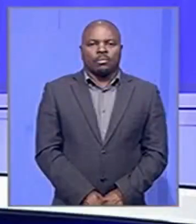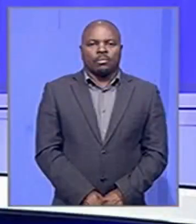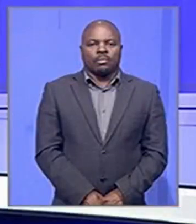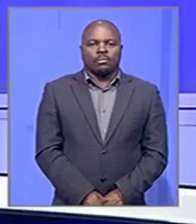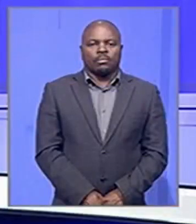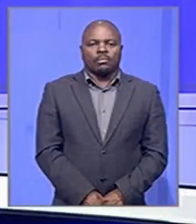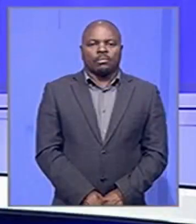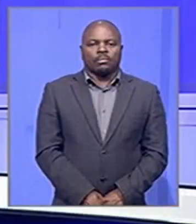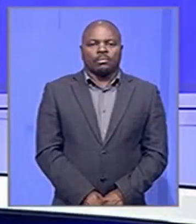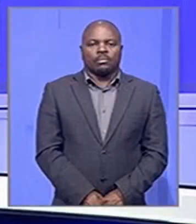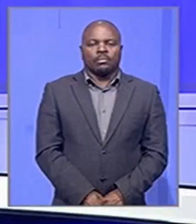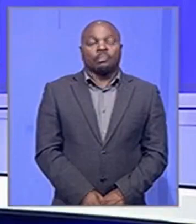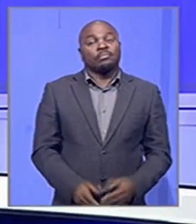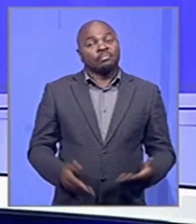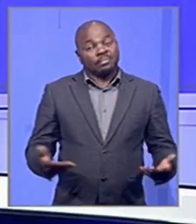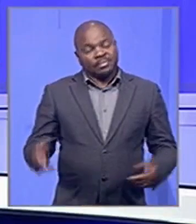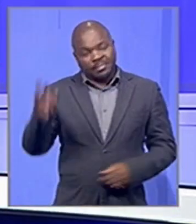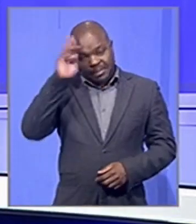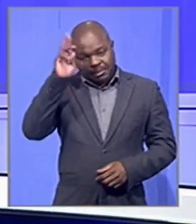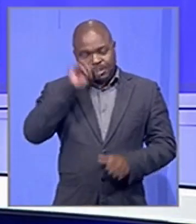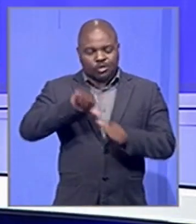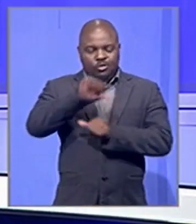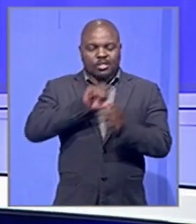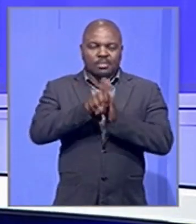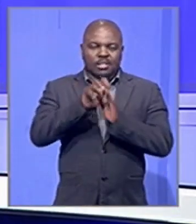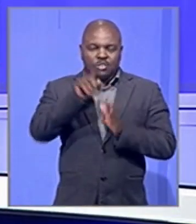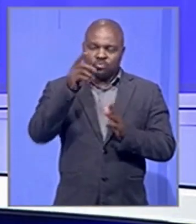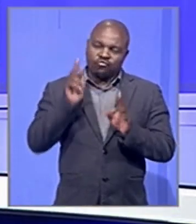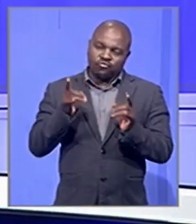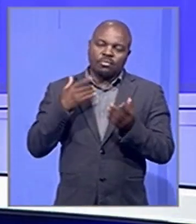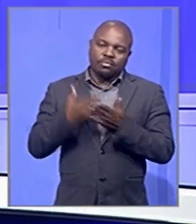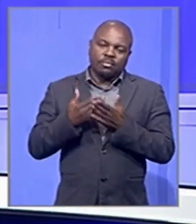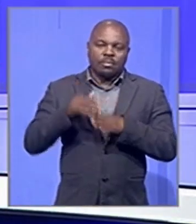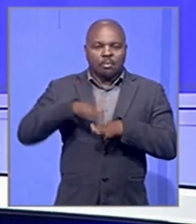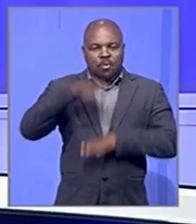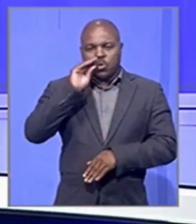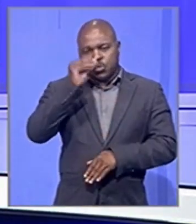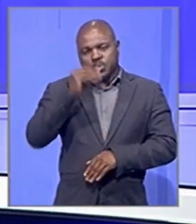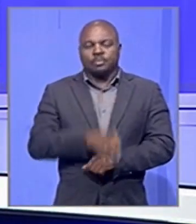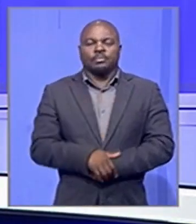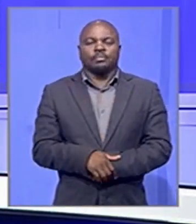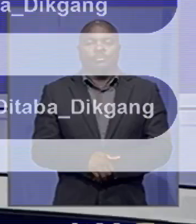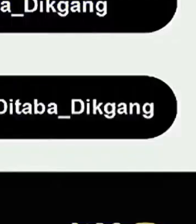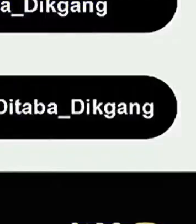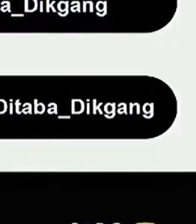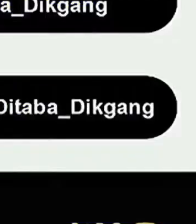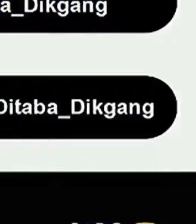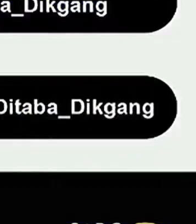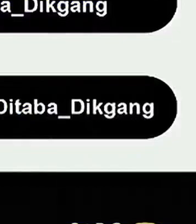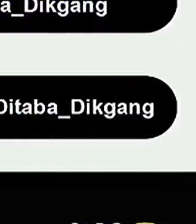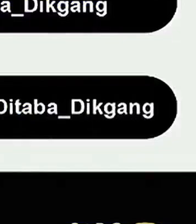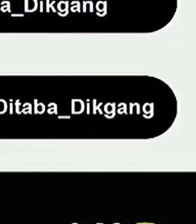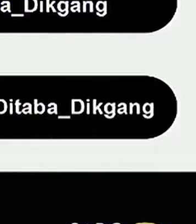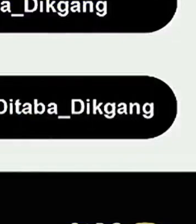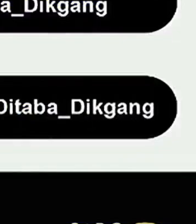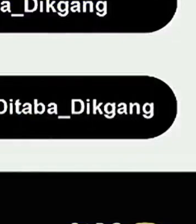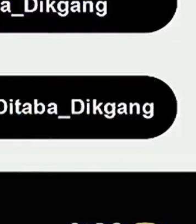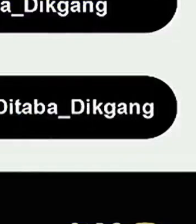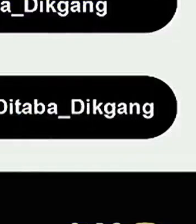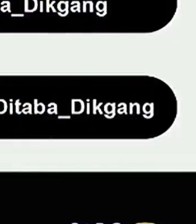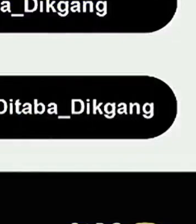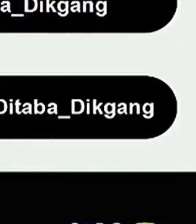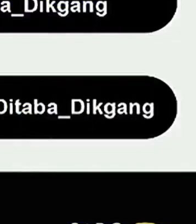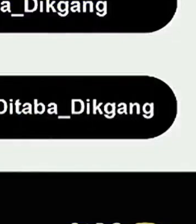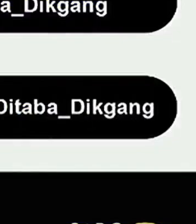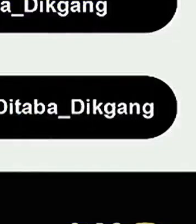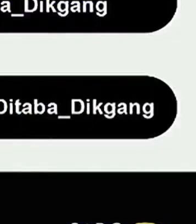khona. Mogaetso gopola gore dikgang tsa rona di a bonwa mo mafaratlhatlheng mo Twitter o ka re fitlhela ka @ditaba_dikgang mo YouTube